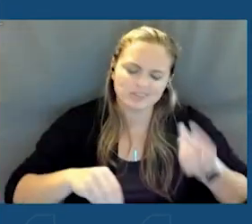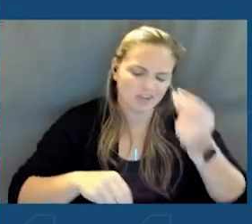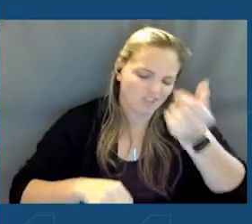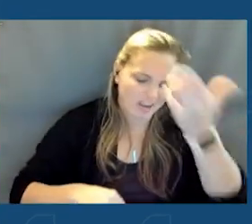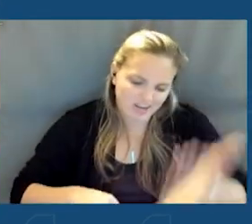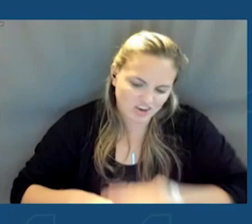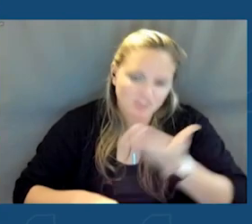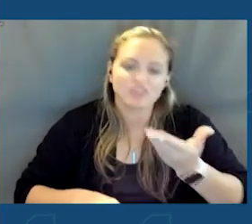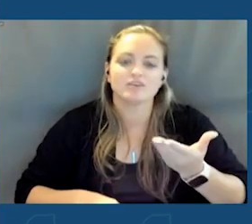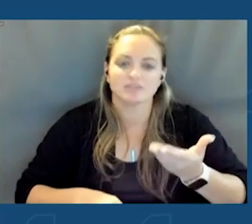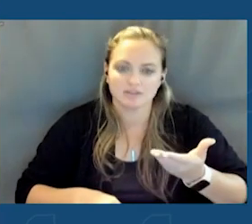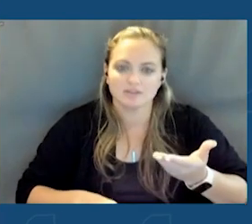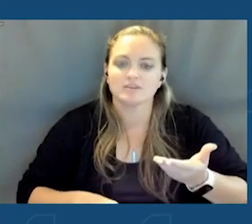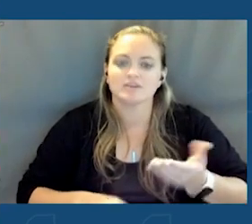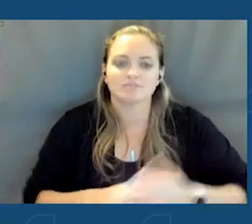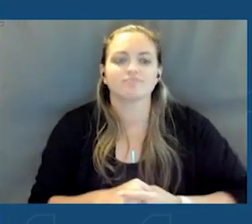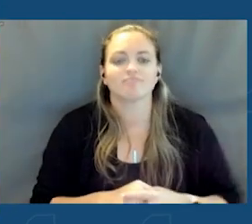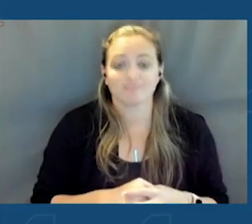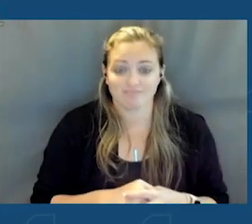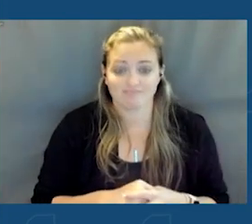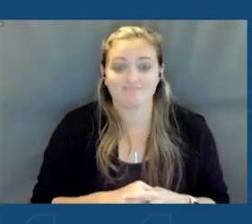it.